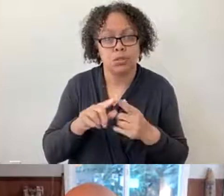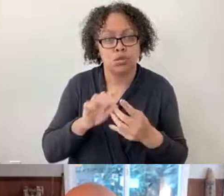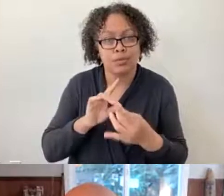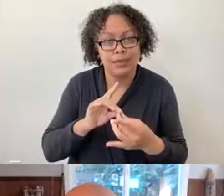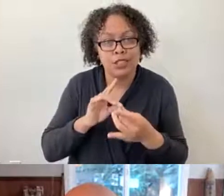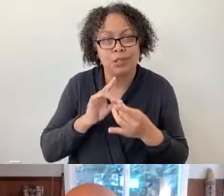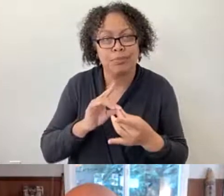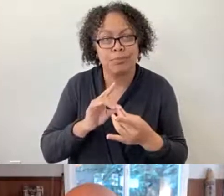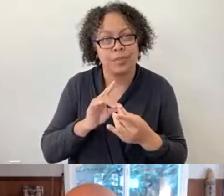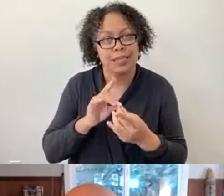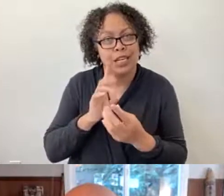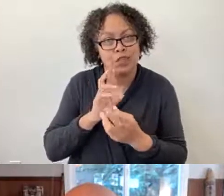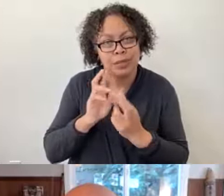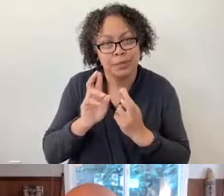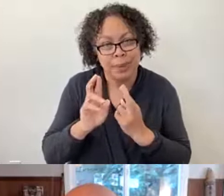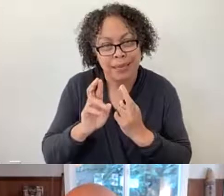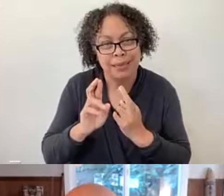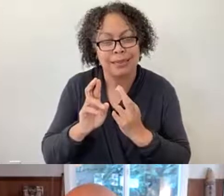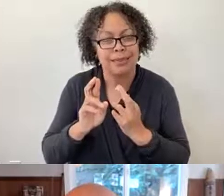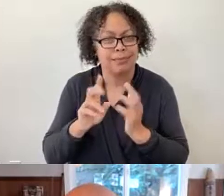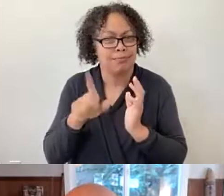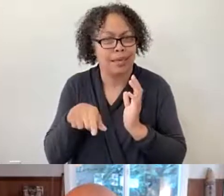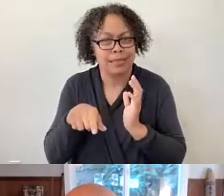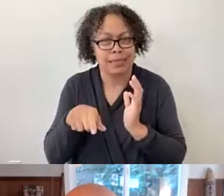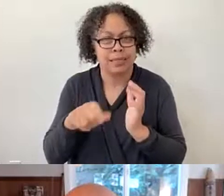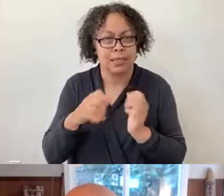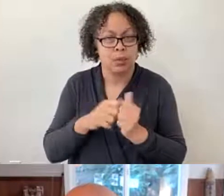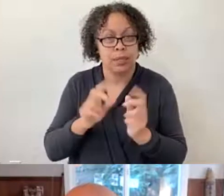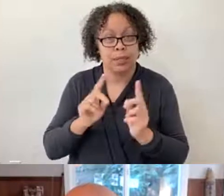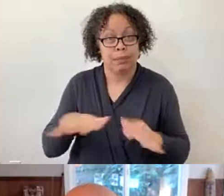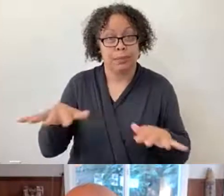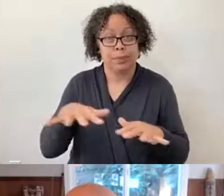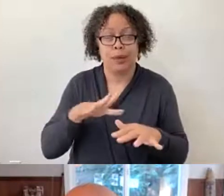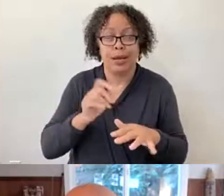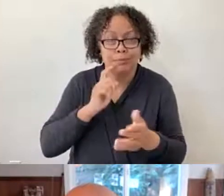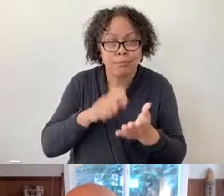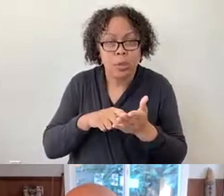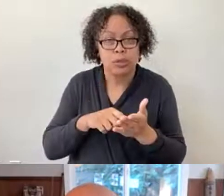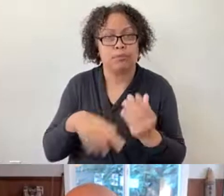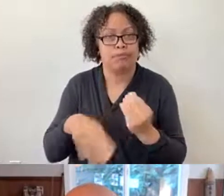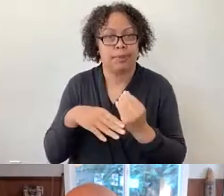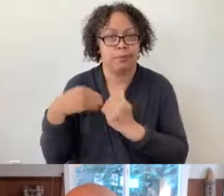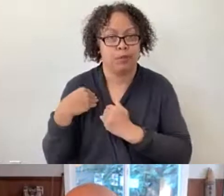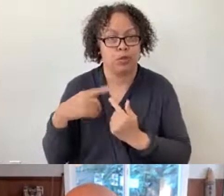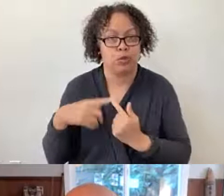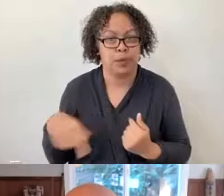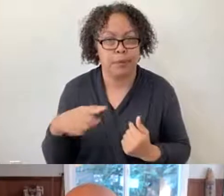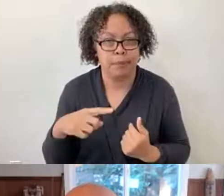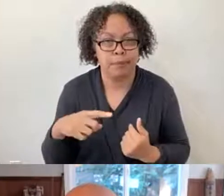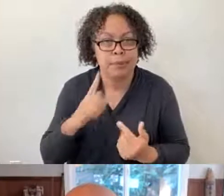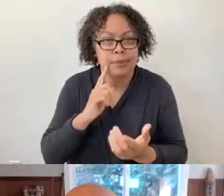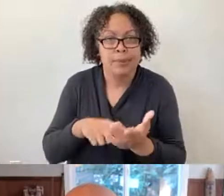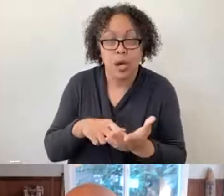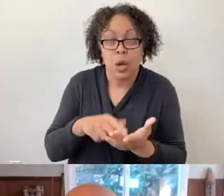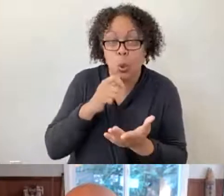relationship, respectful relationship with people, where you are mindful of the burden and where you are mindful of who is getting